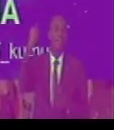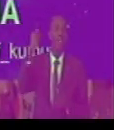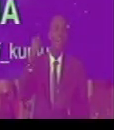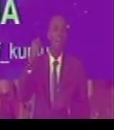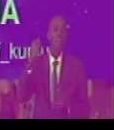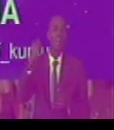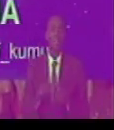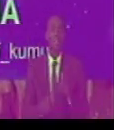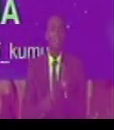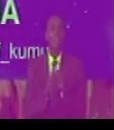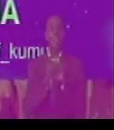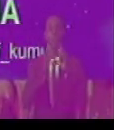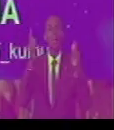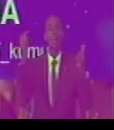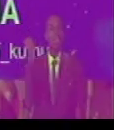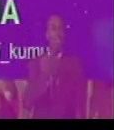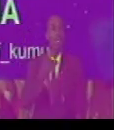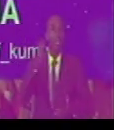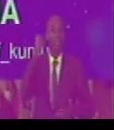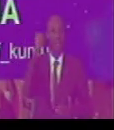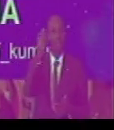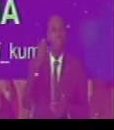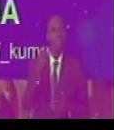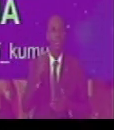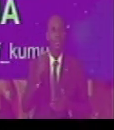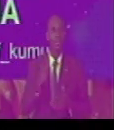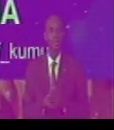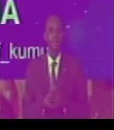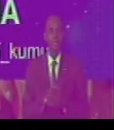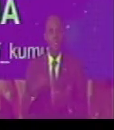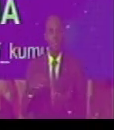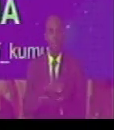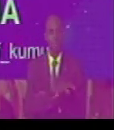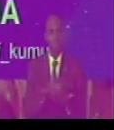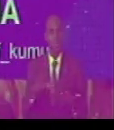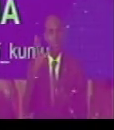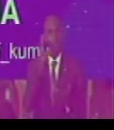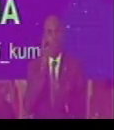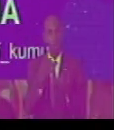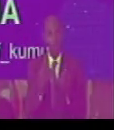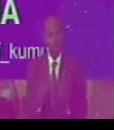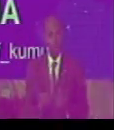Louder, amen. Bigger, amen.